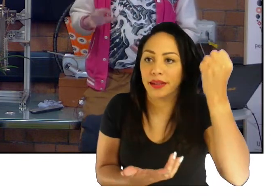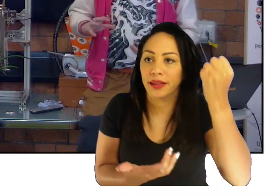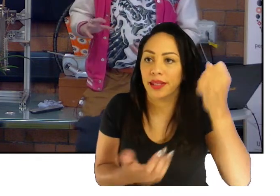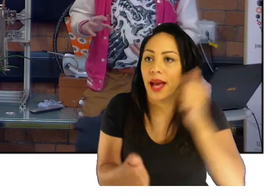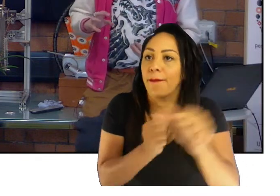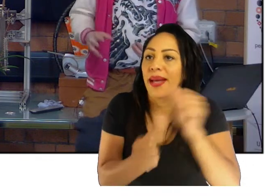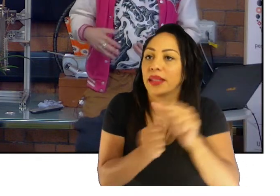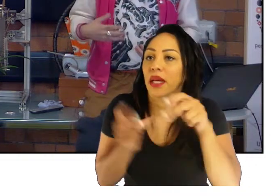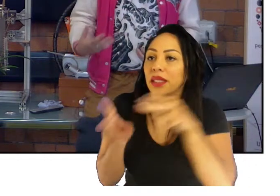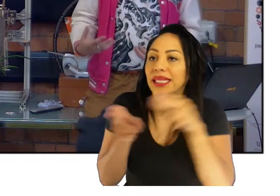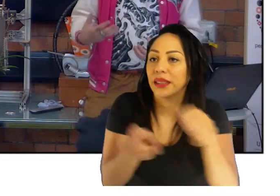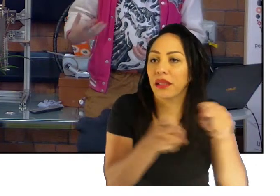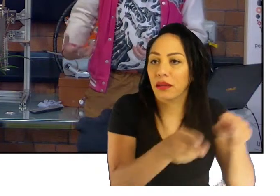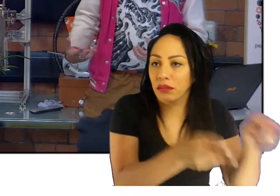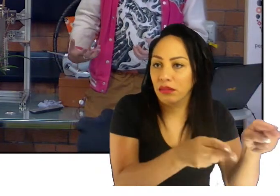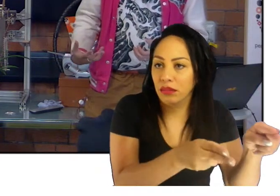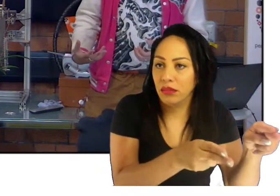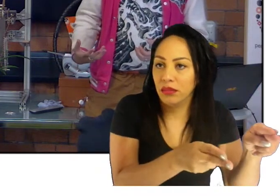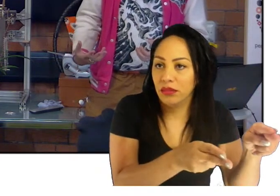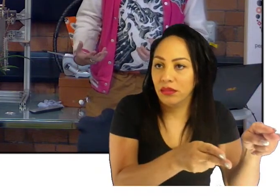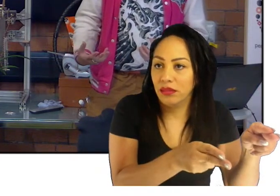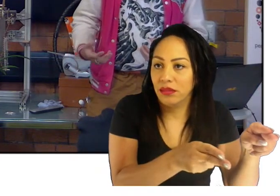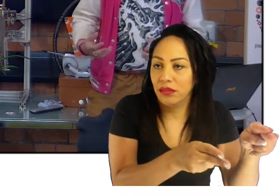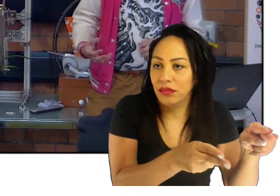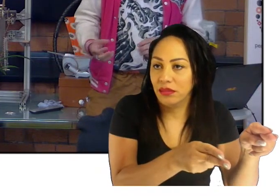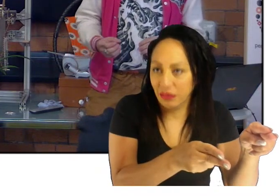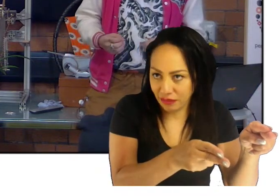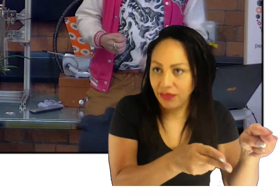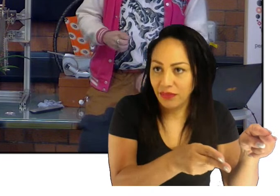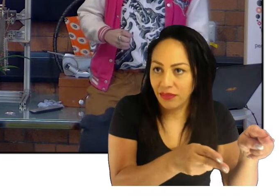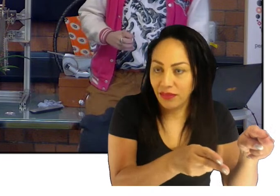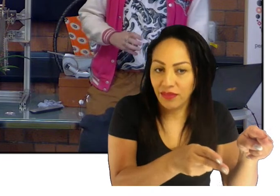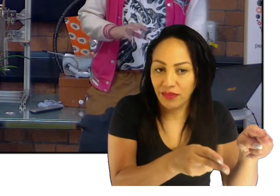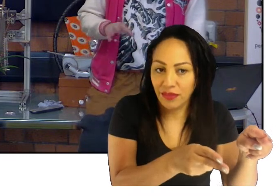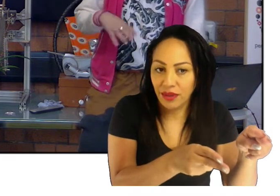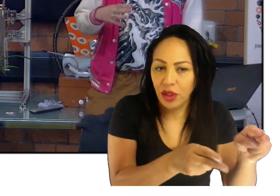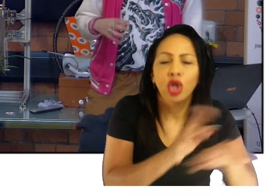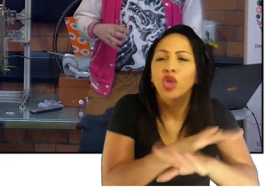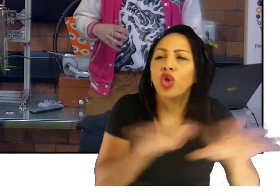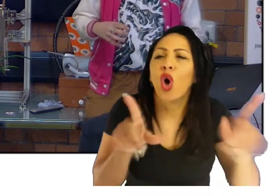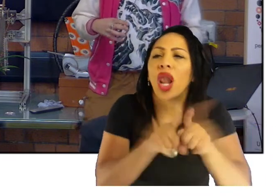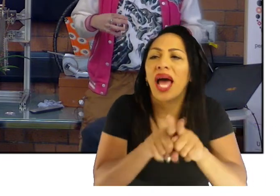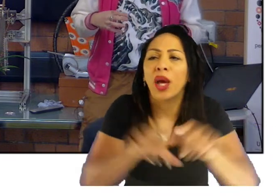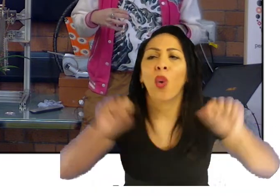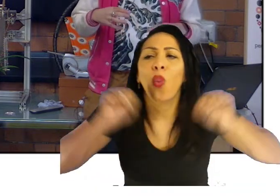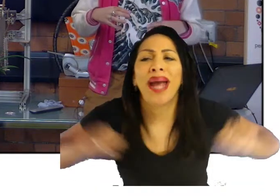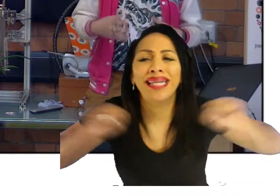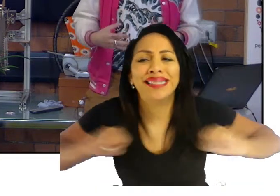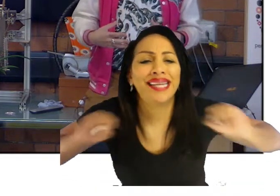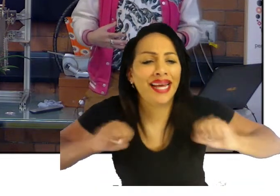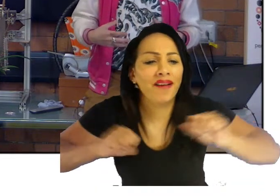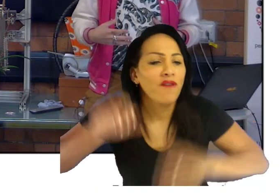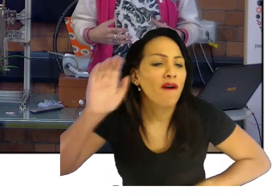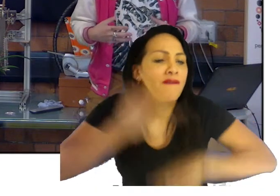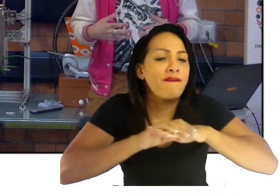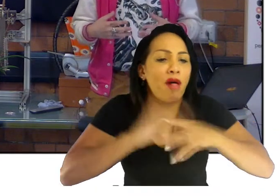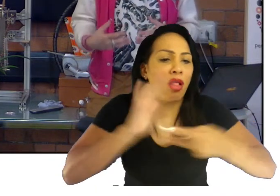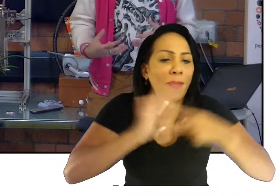not waiting for the fully formed system. If we spend all the time for our